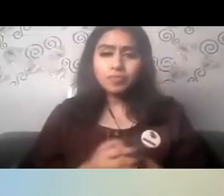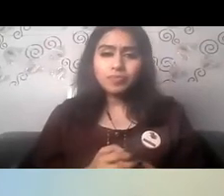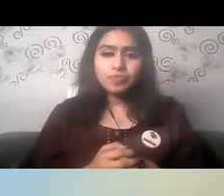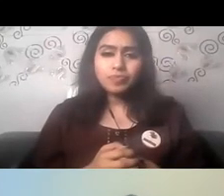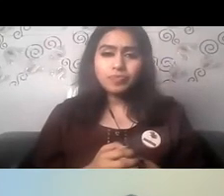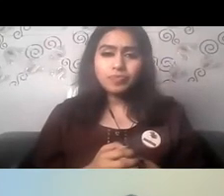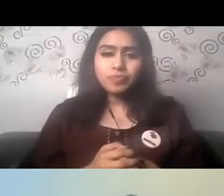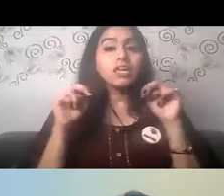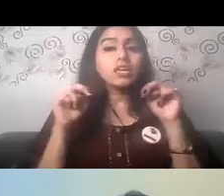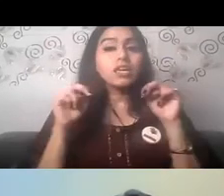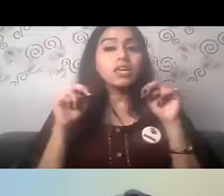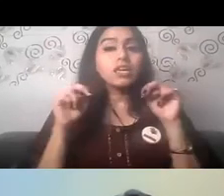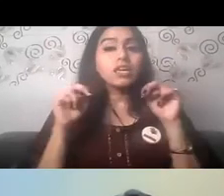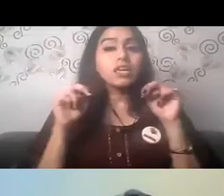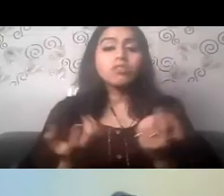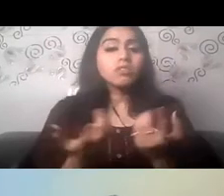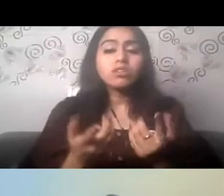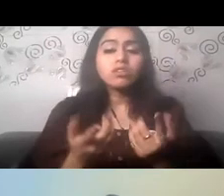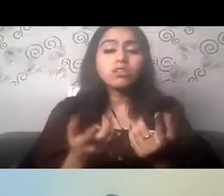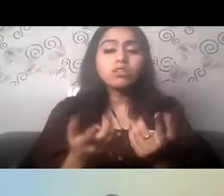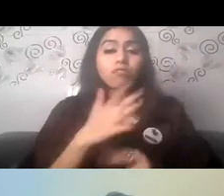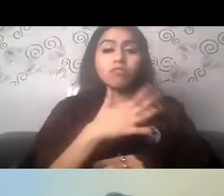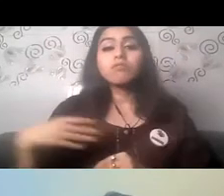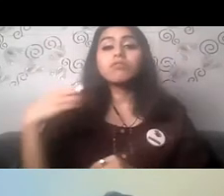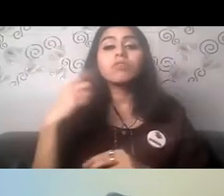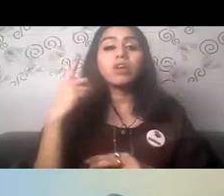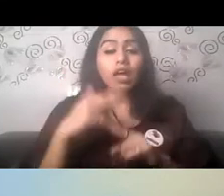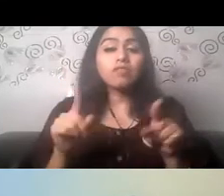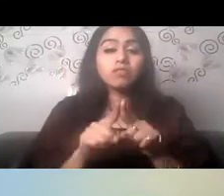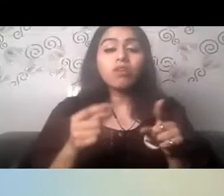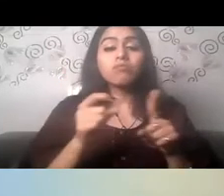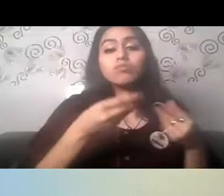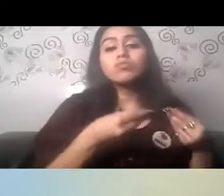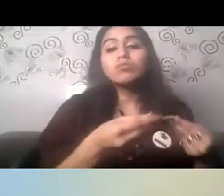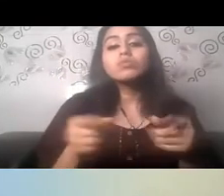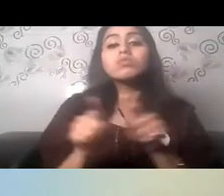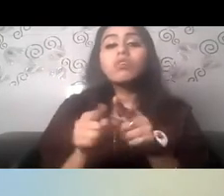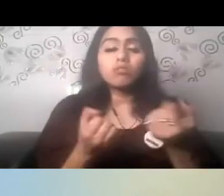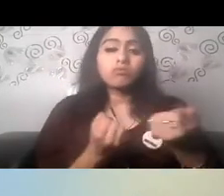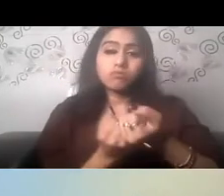we need allies and we need organisations that provide a range of support,